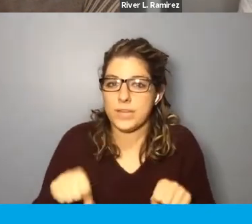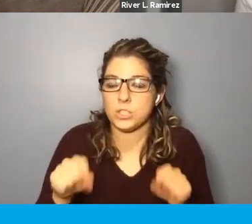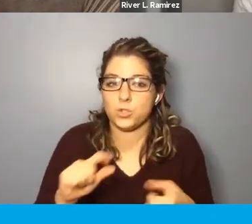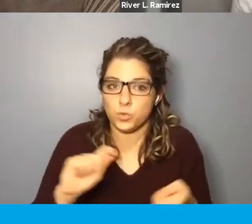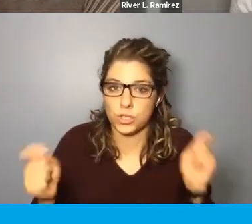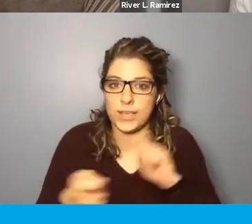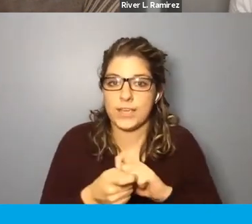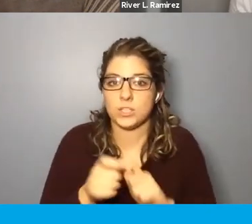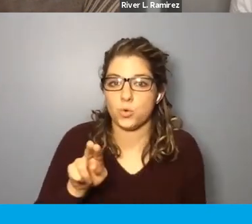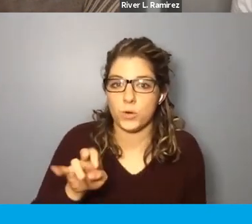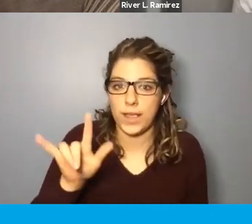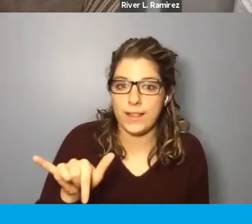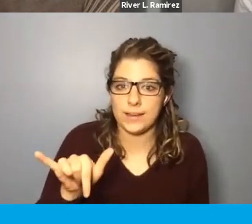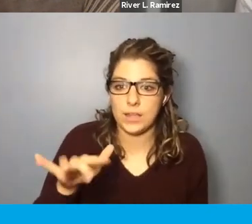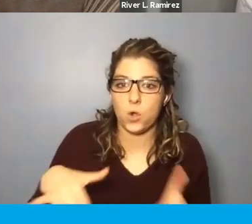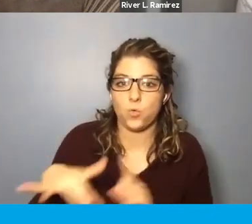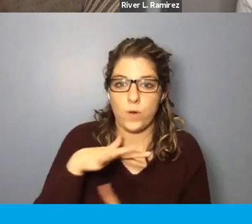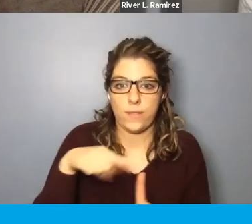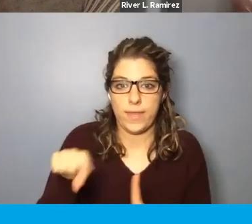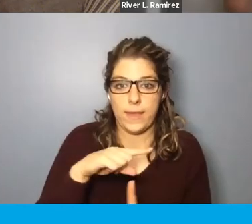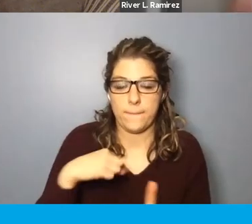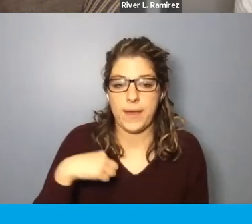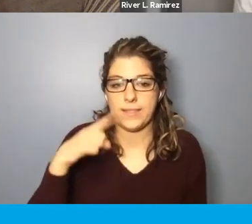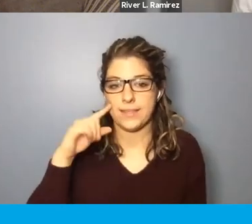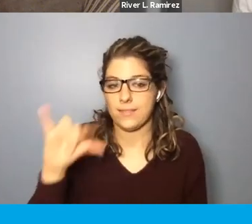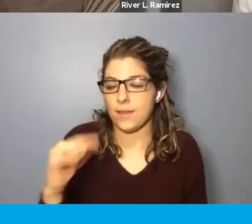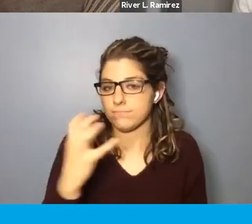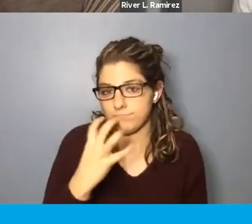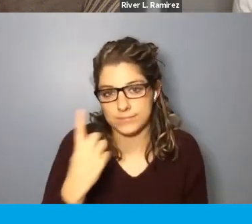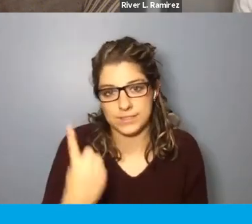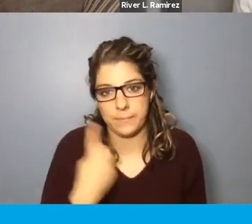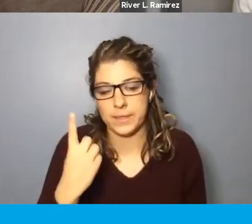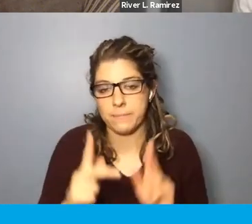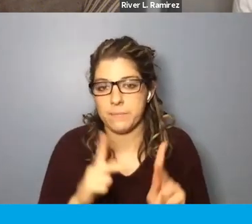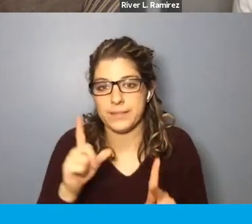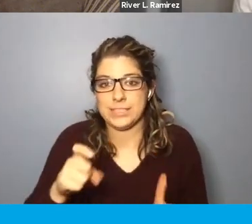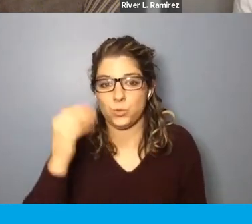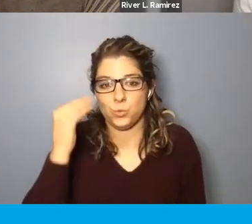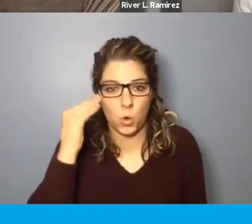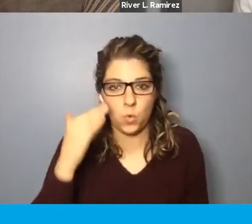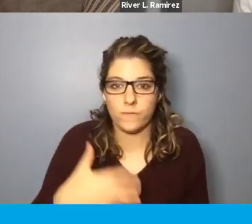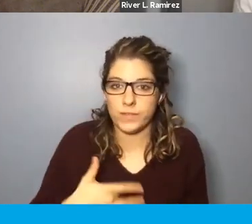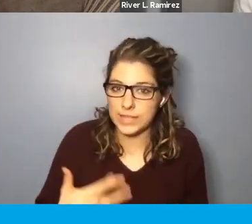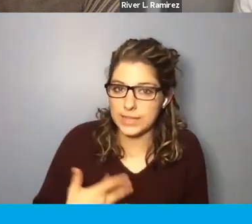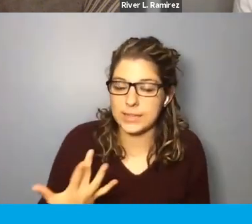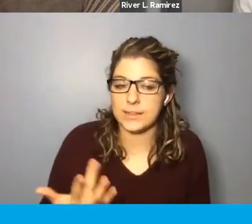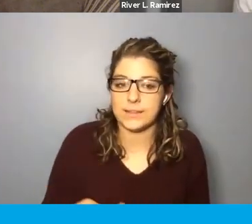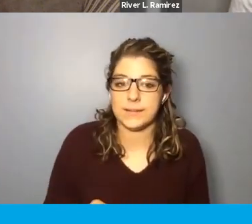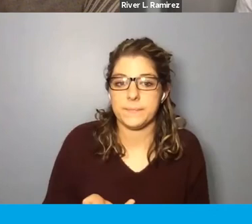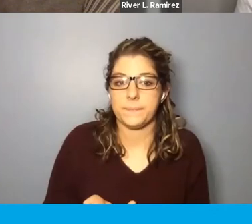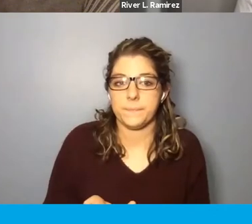change reality around them. I just think that that is something people need to know and to feel. And